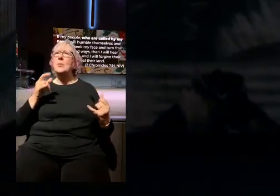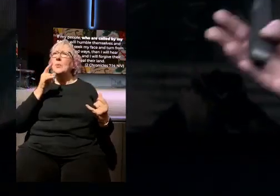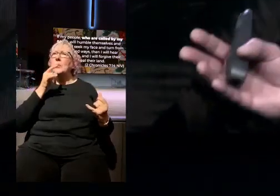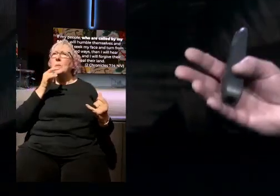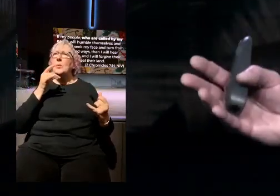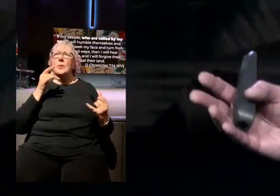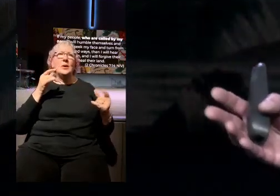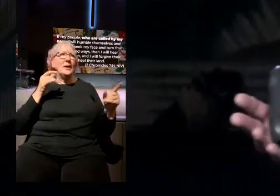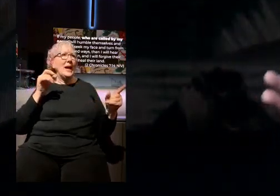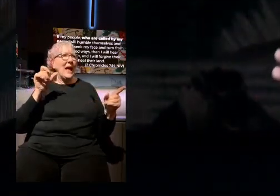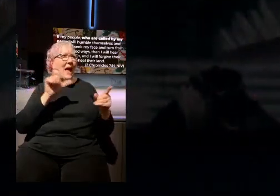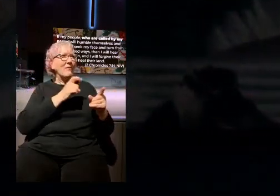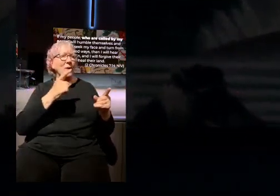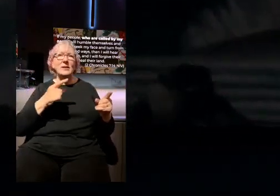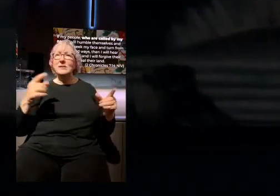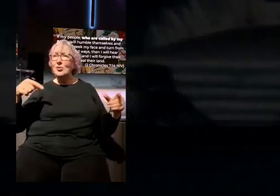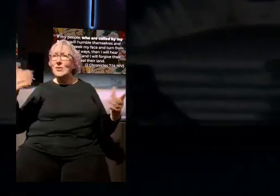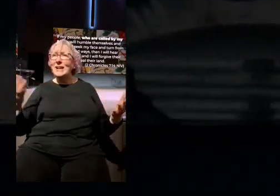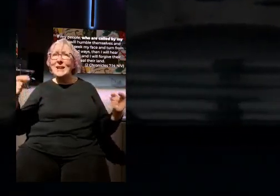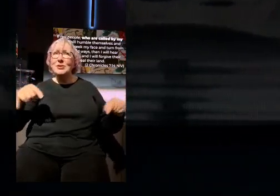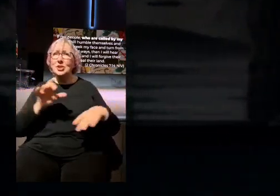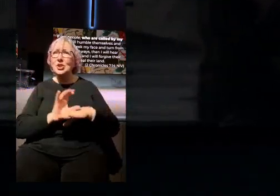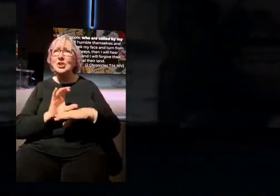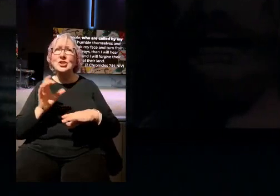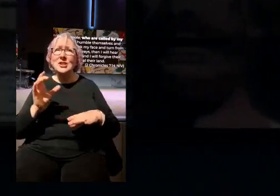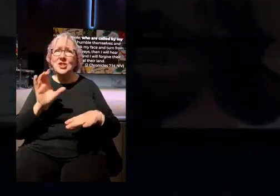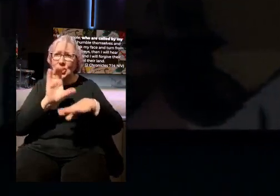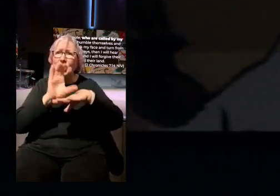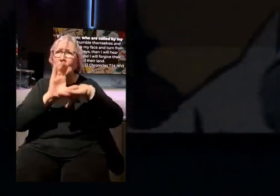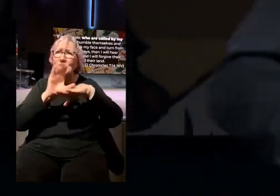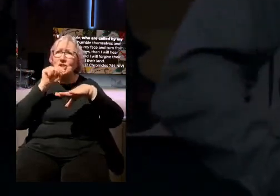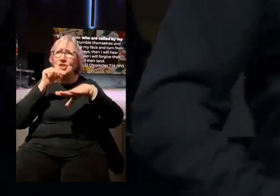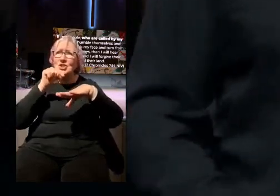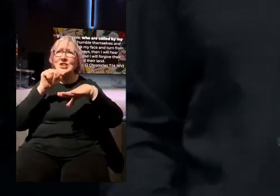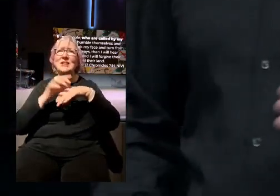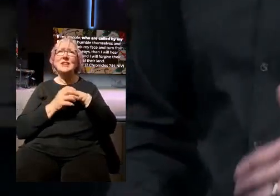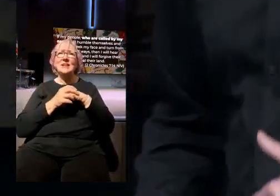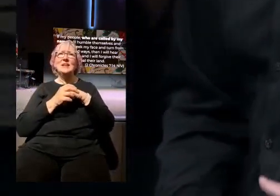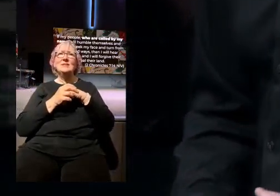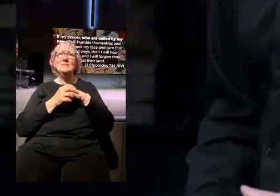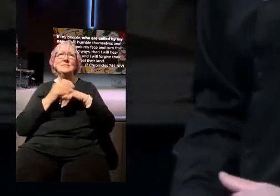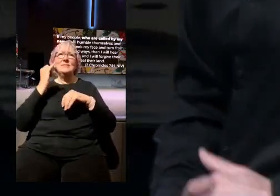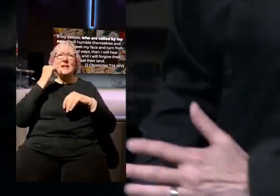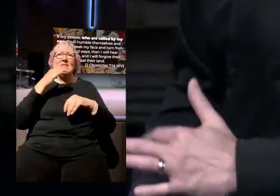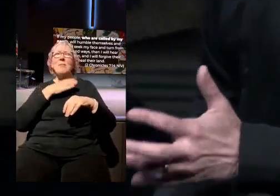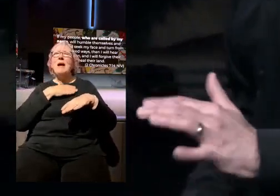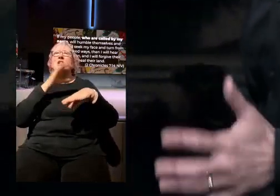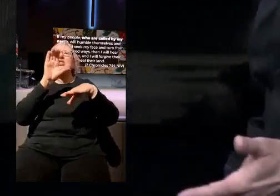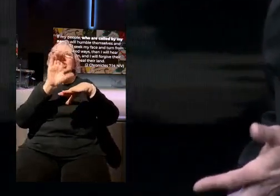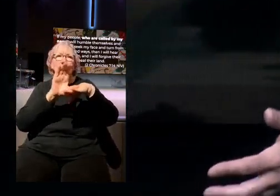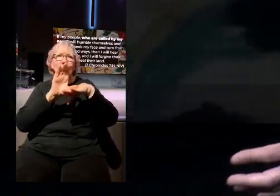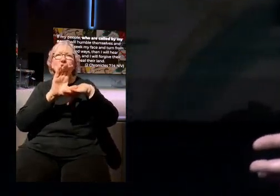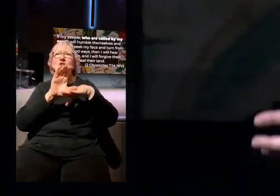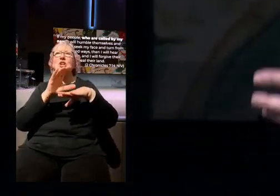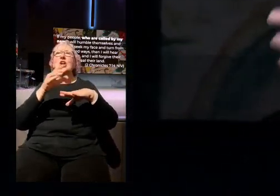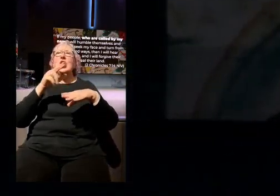We're in church. It's the church. If my church, who is called by my